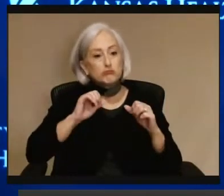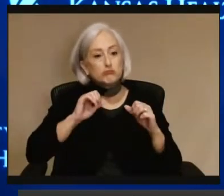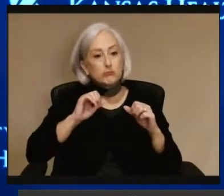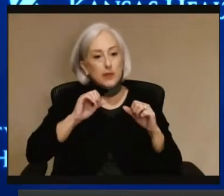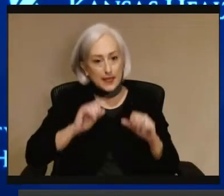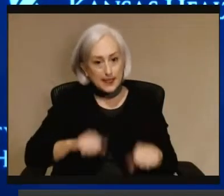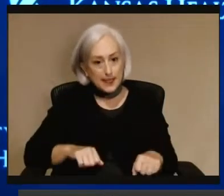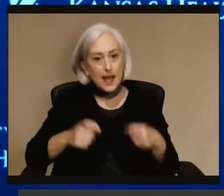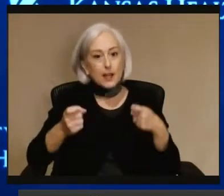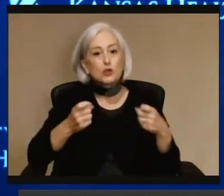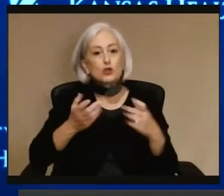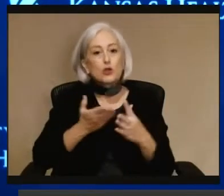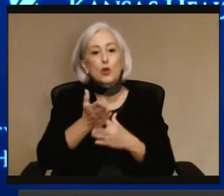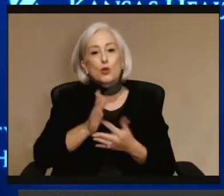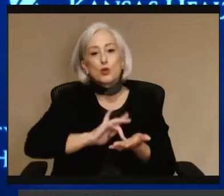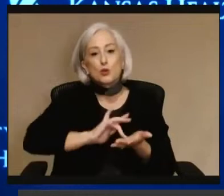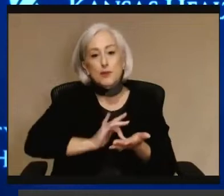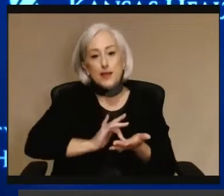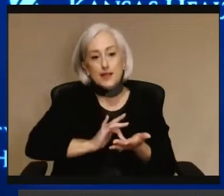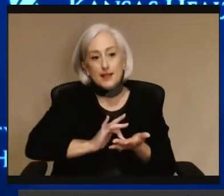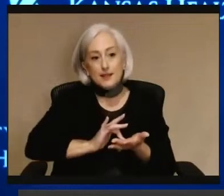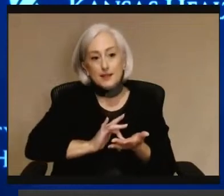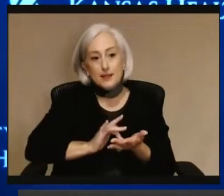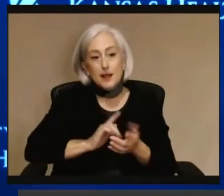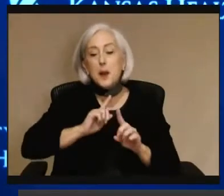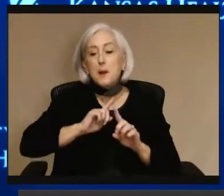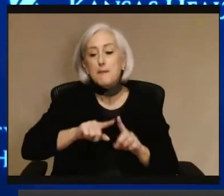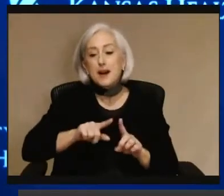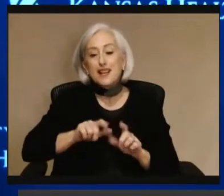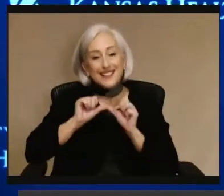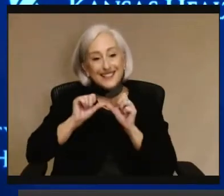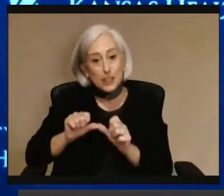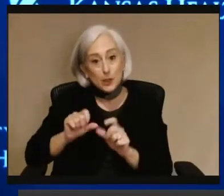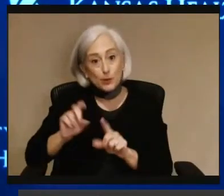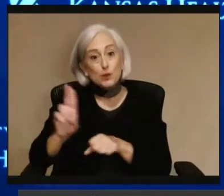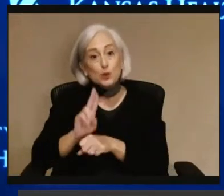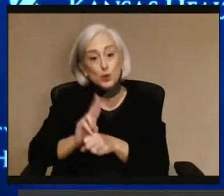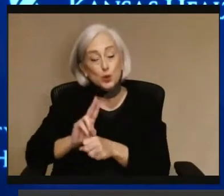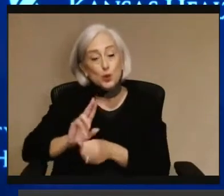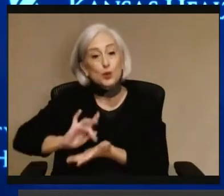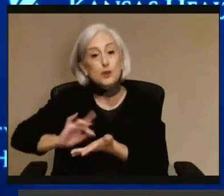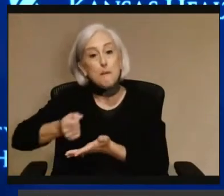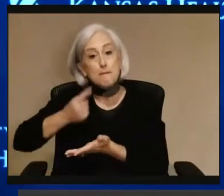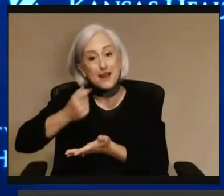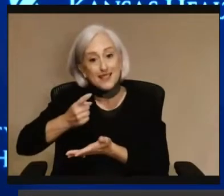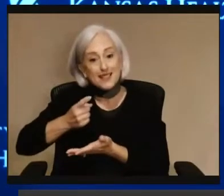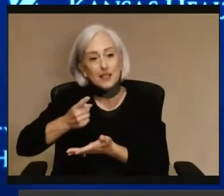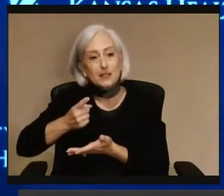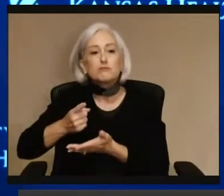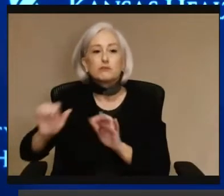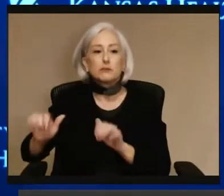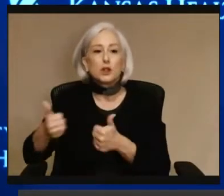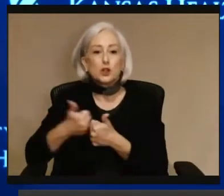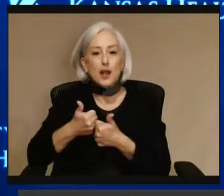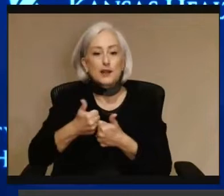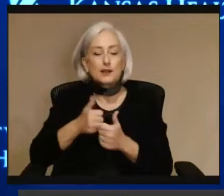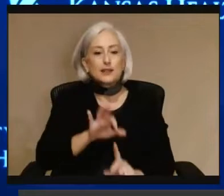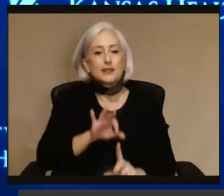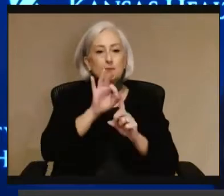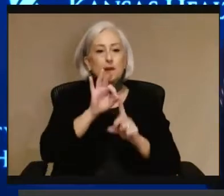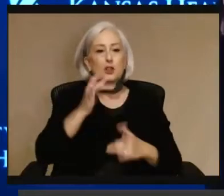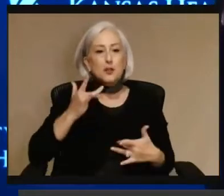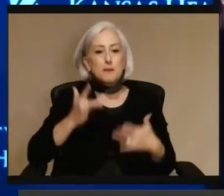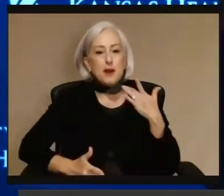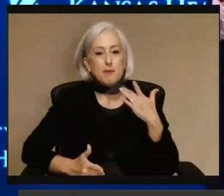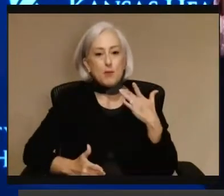medication compliance can be very challenging, and especially in the bipolar population, because bipolar works